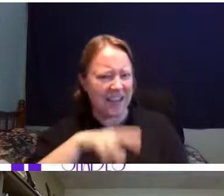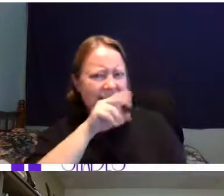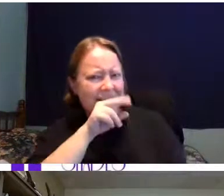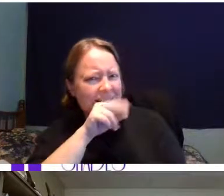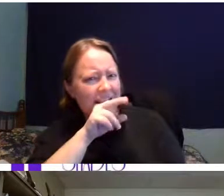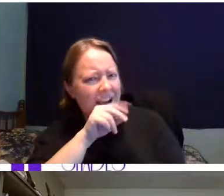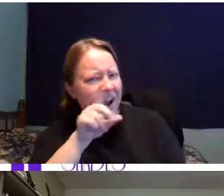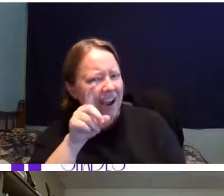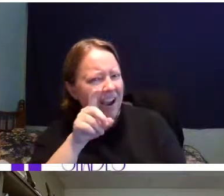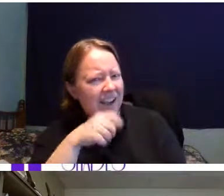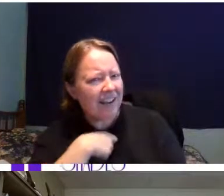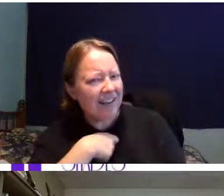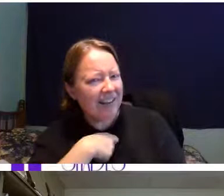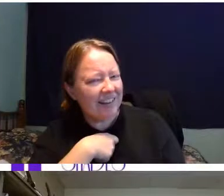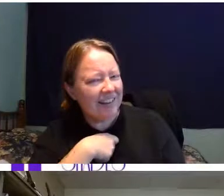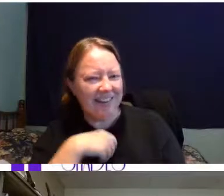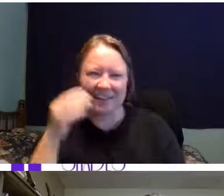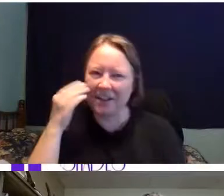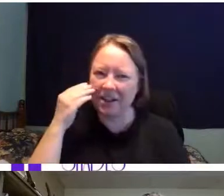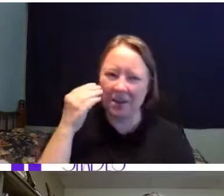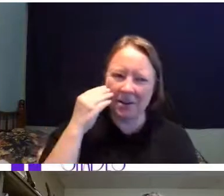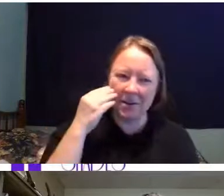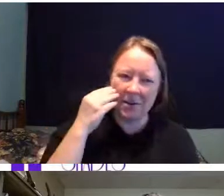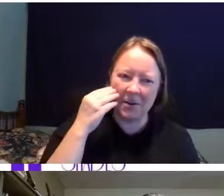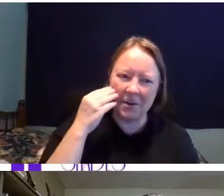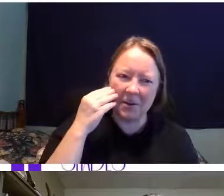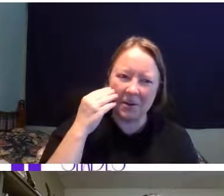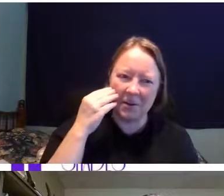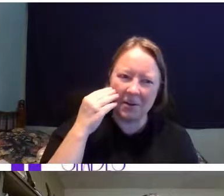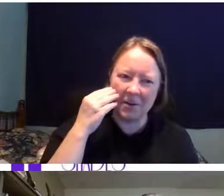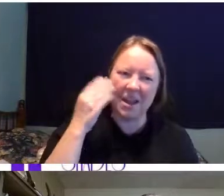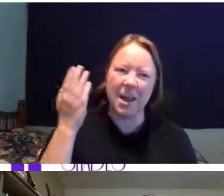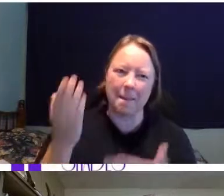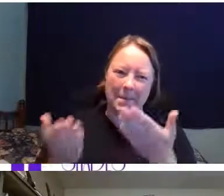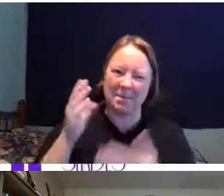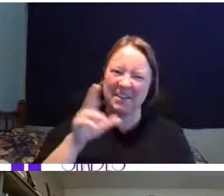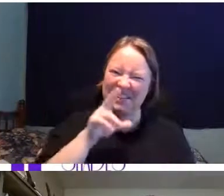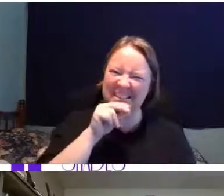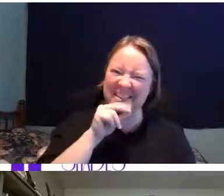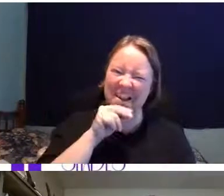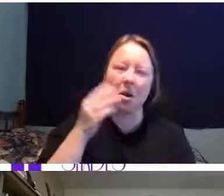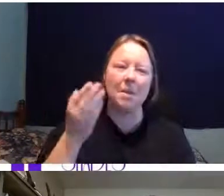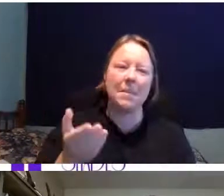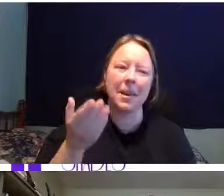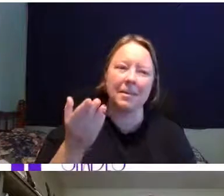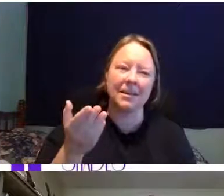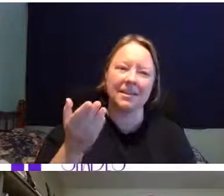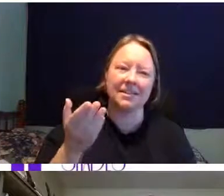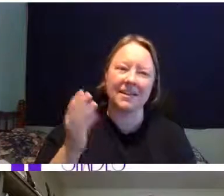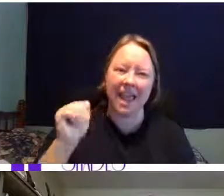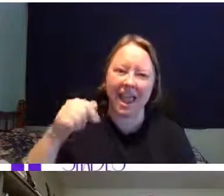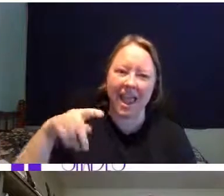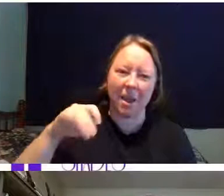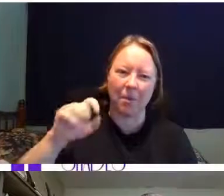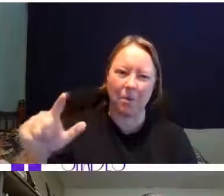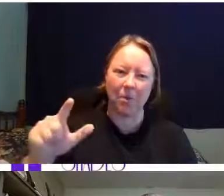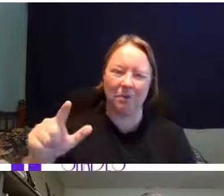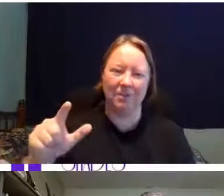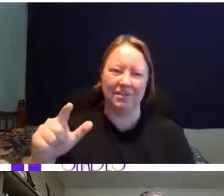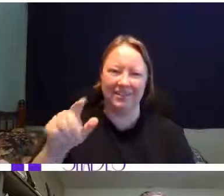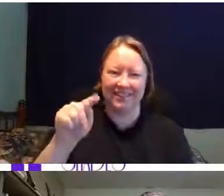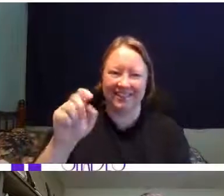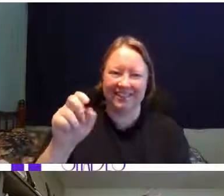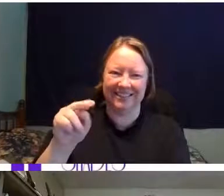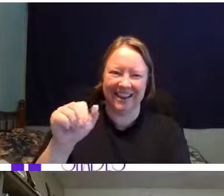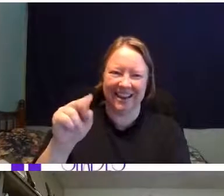quacking? You know what? It just might be. Or maybe it's one of April's tenants. I don't